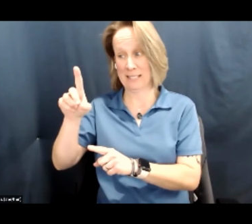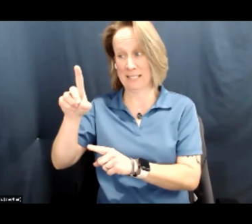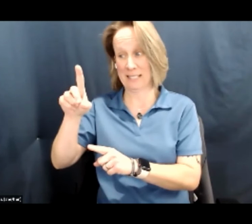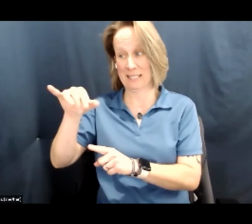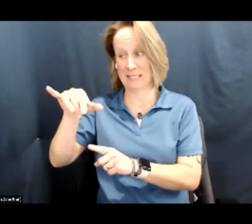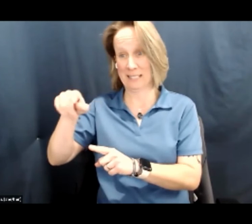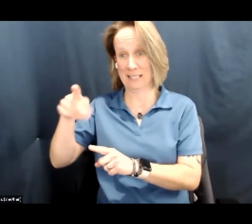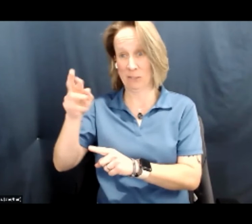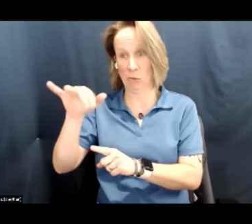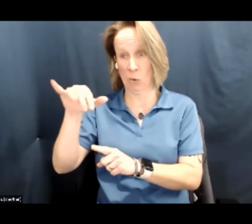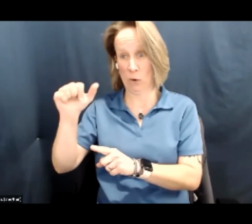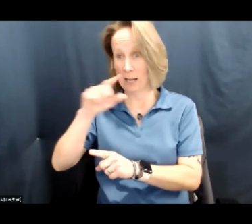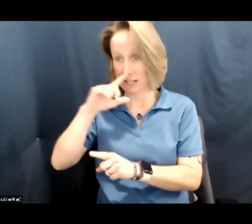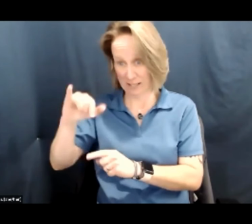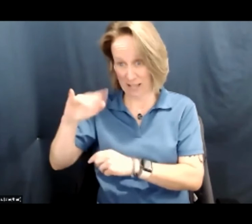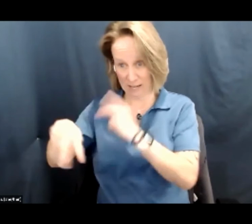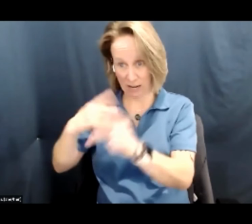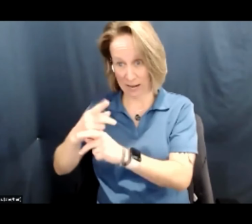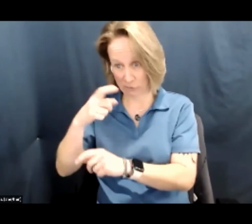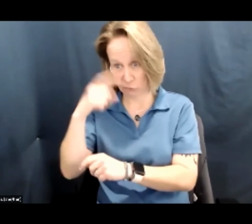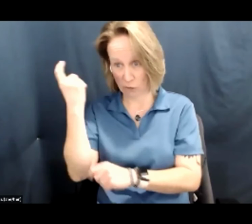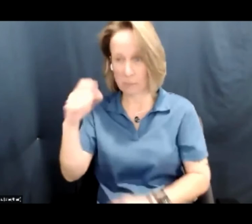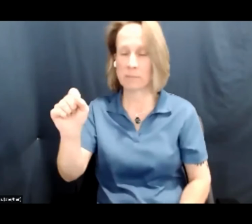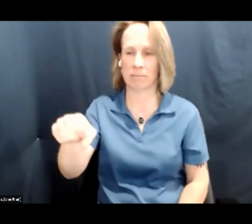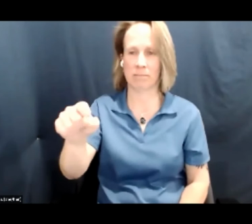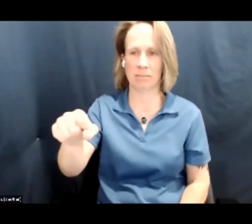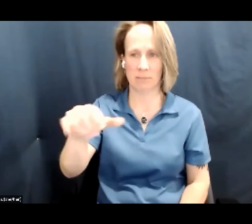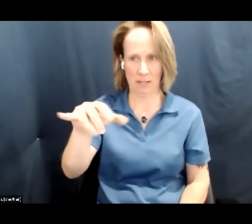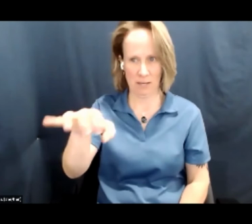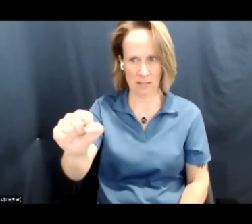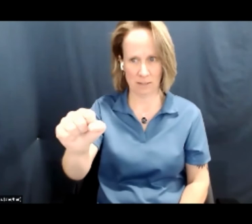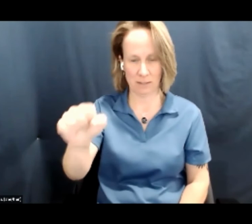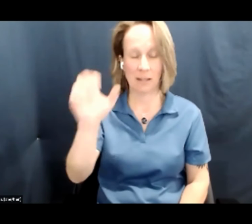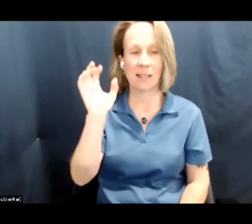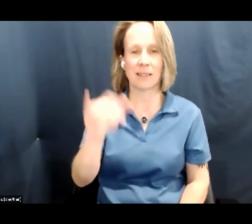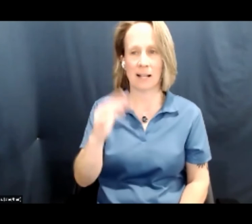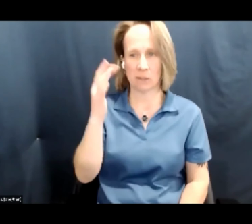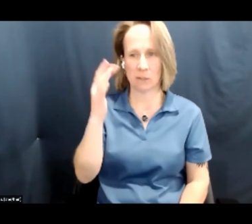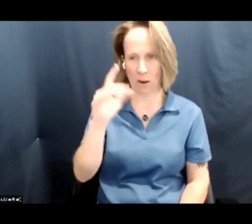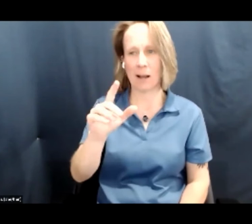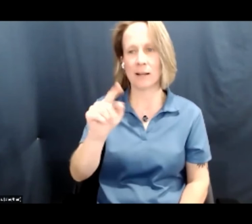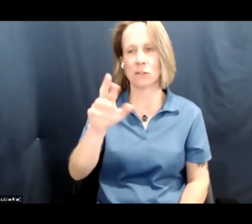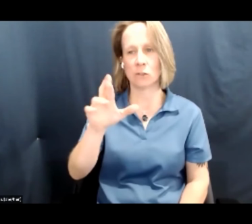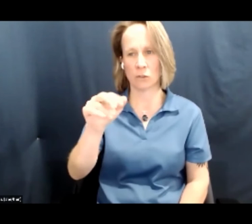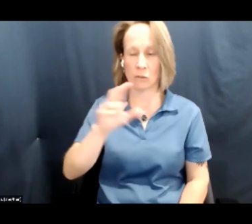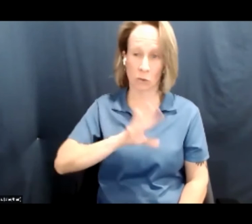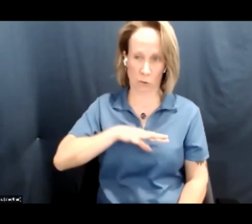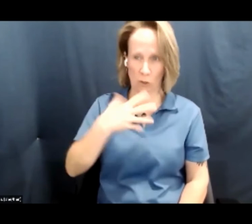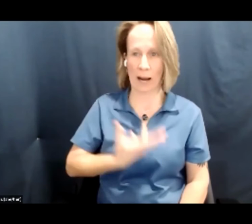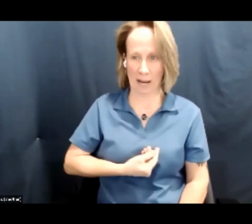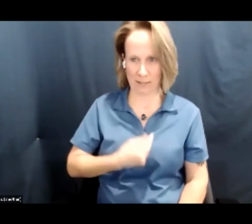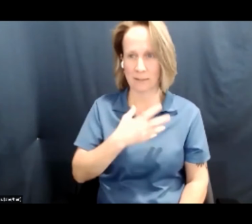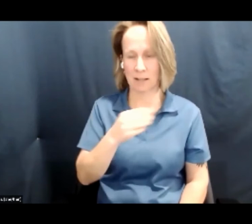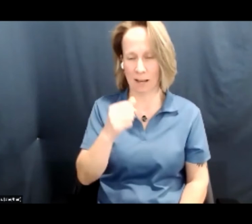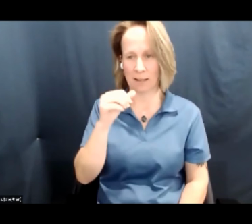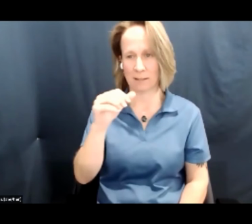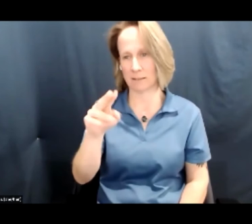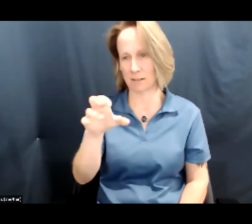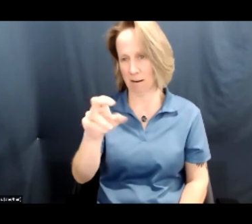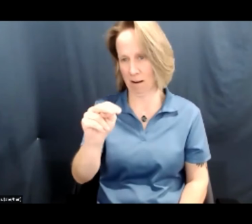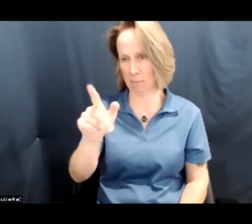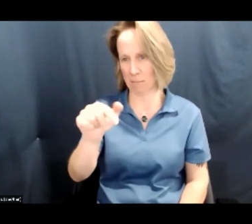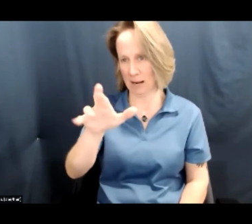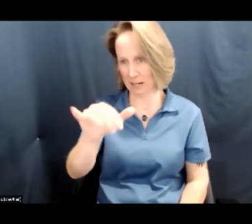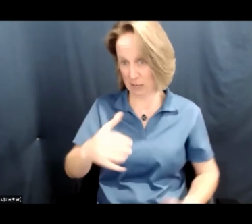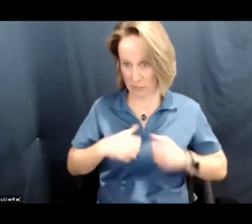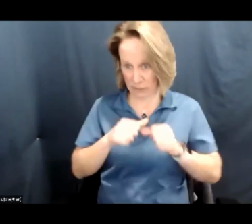And so that's another way that trans and non-binary survivors may be re-traumatized through the